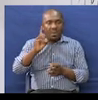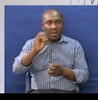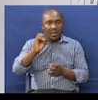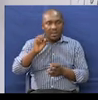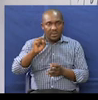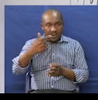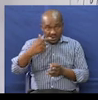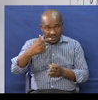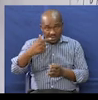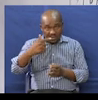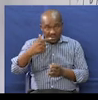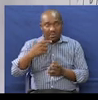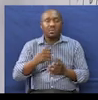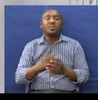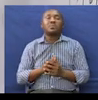and oldest